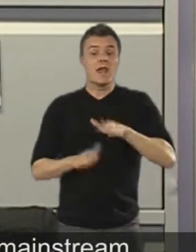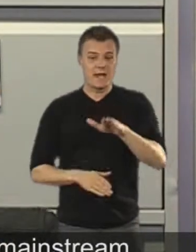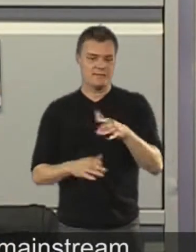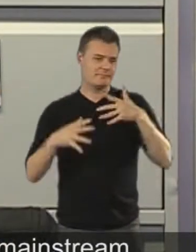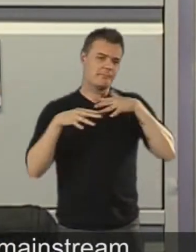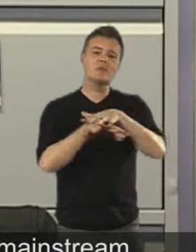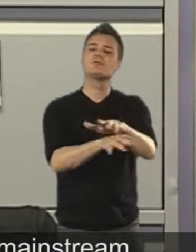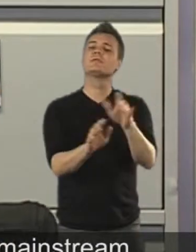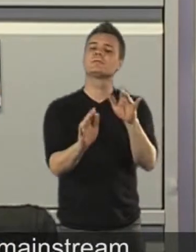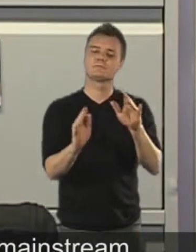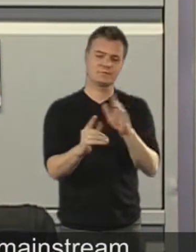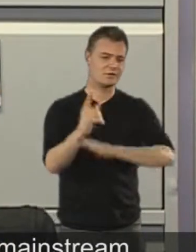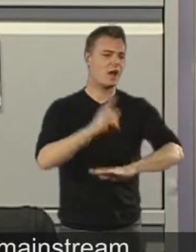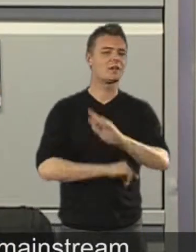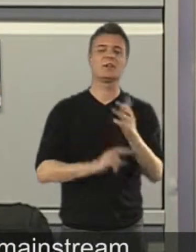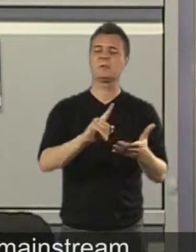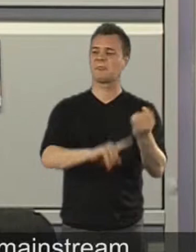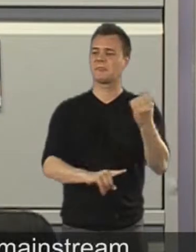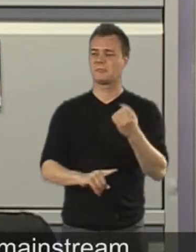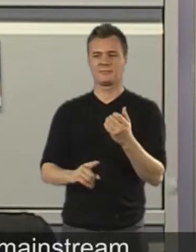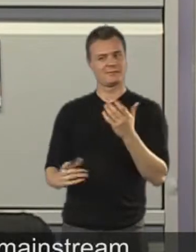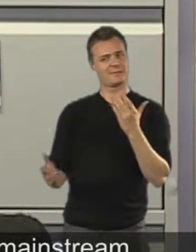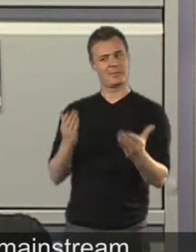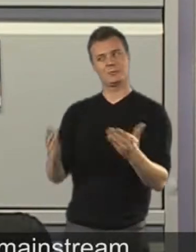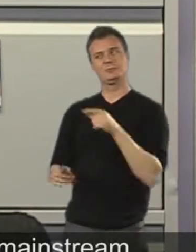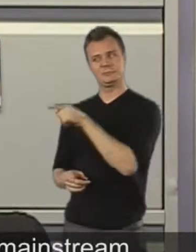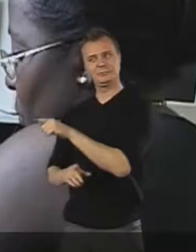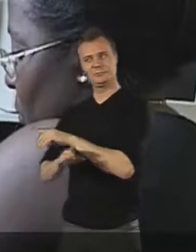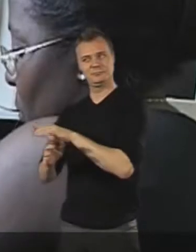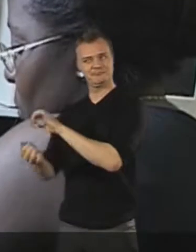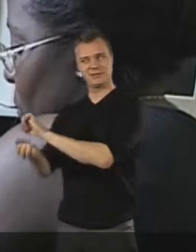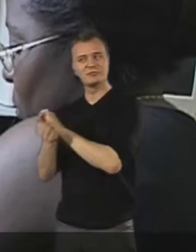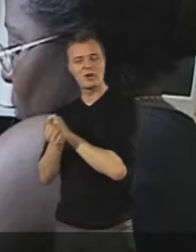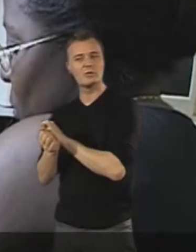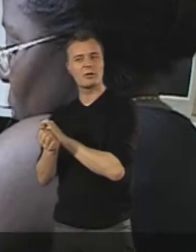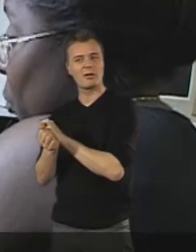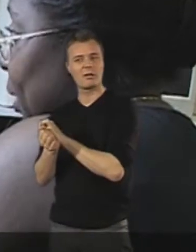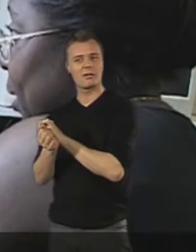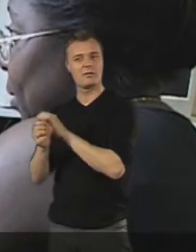into mainstream society as opposed to maybe a custodial setting.